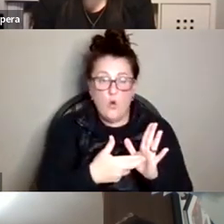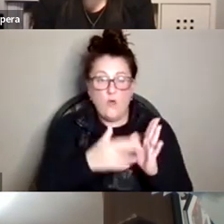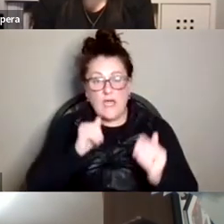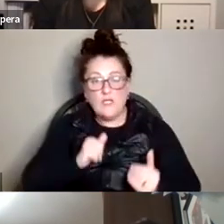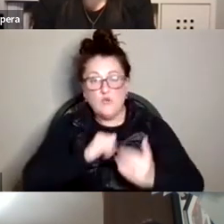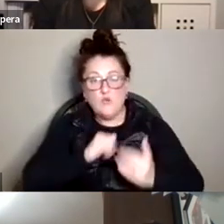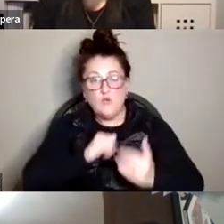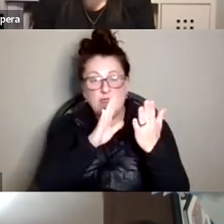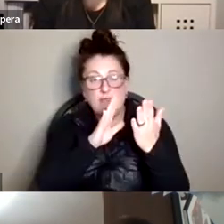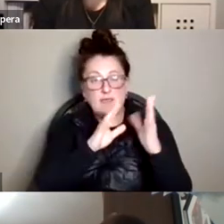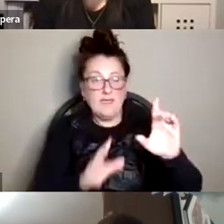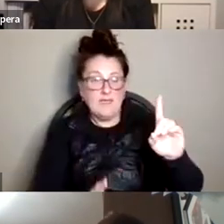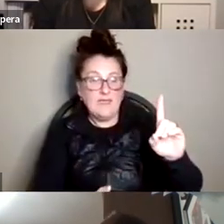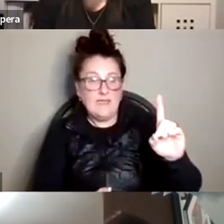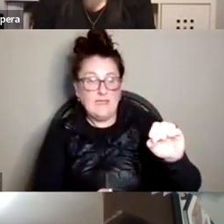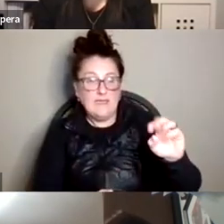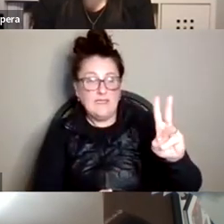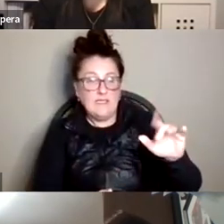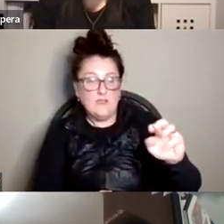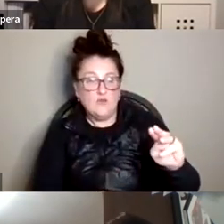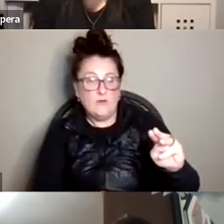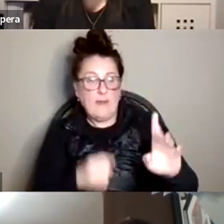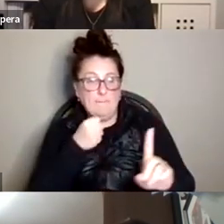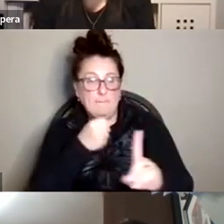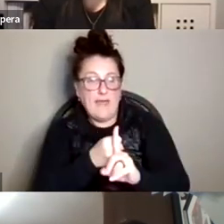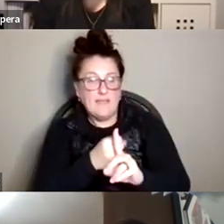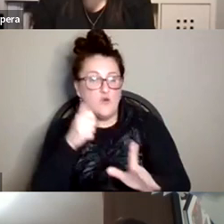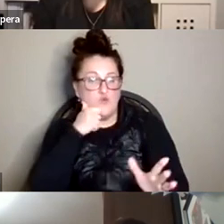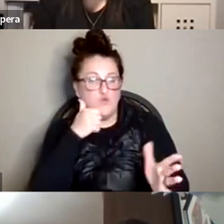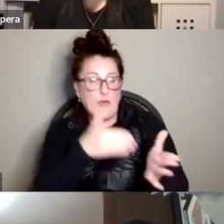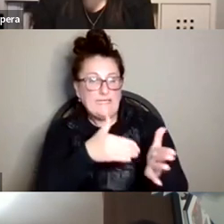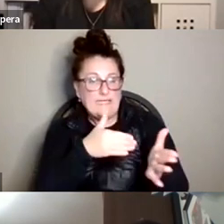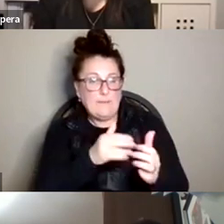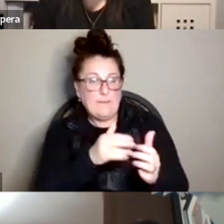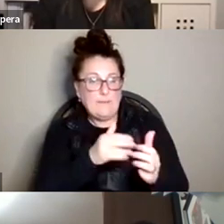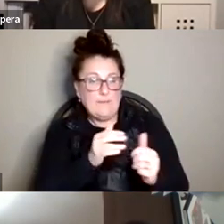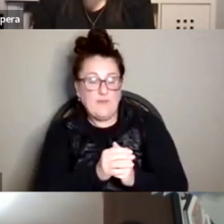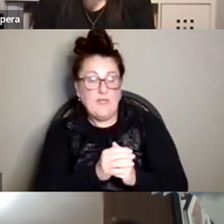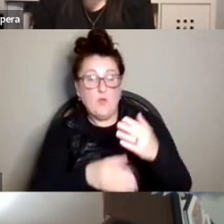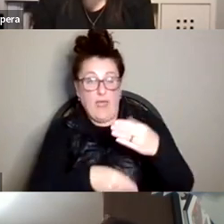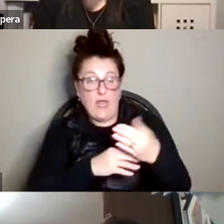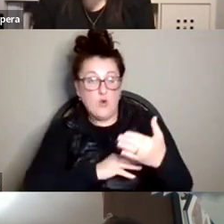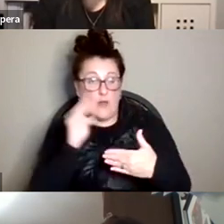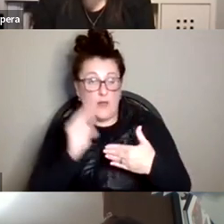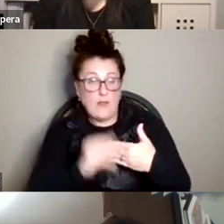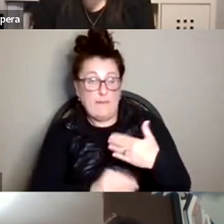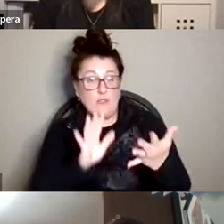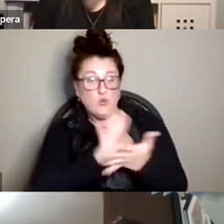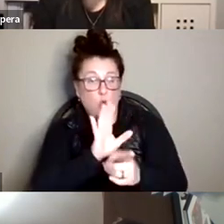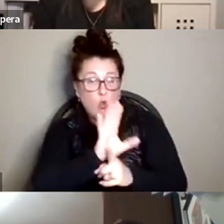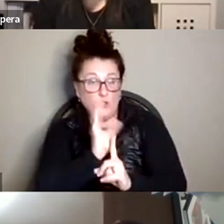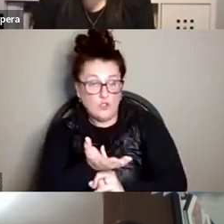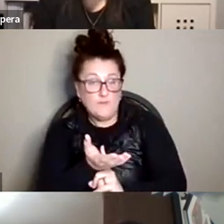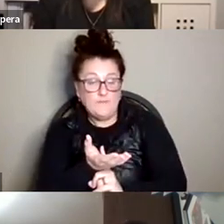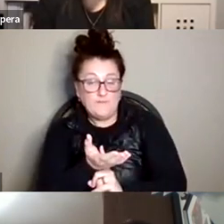the downstream impacts of systemic racism? So in addition to having it as part of the curriculum, part of school culture,